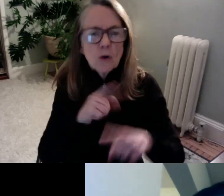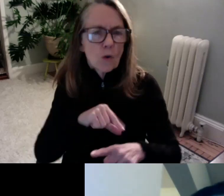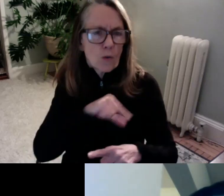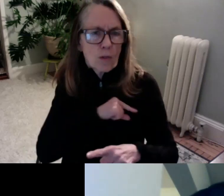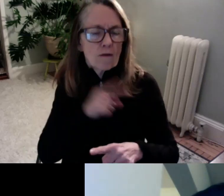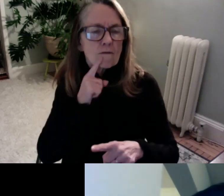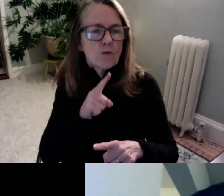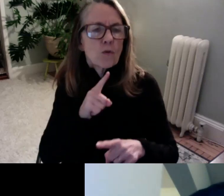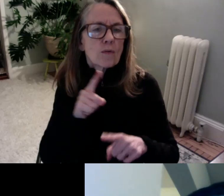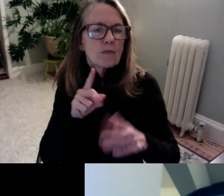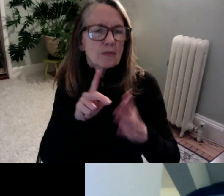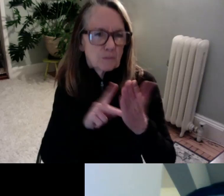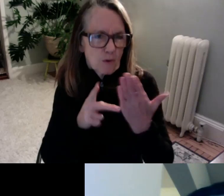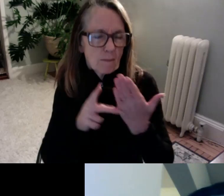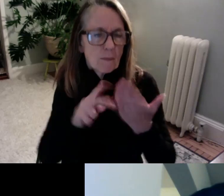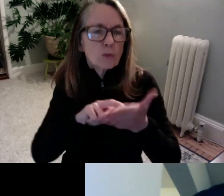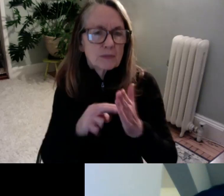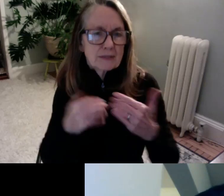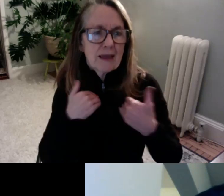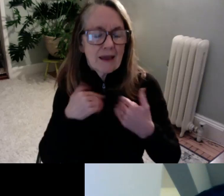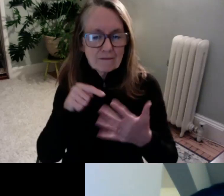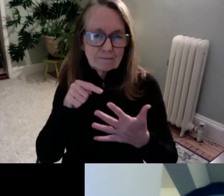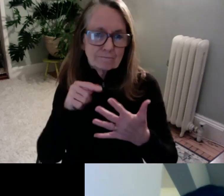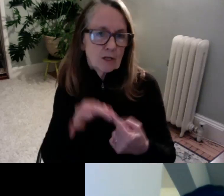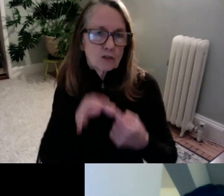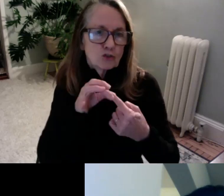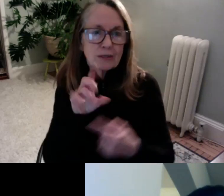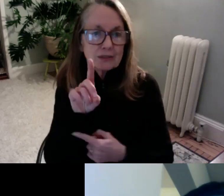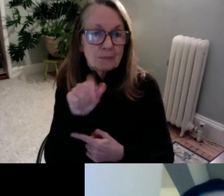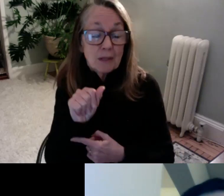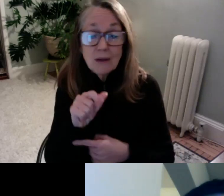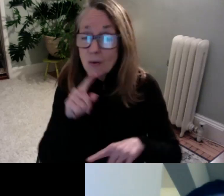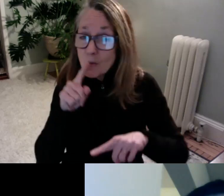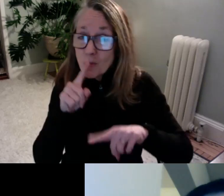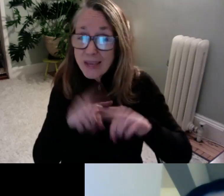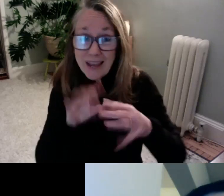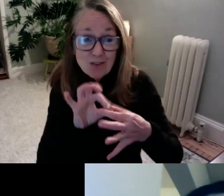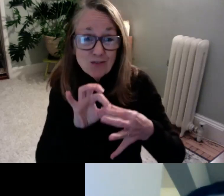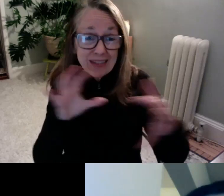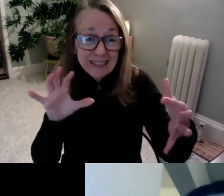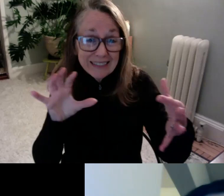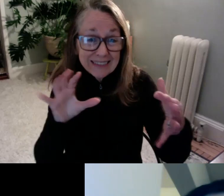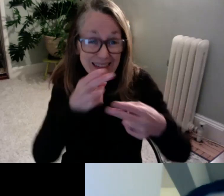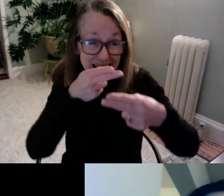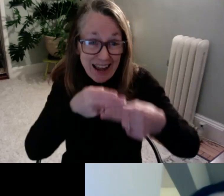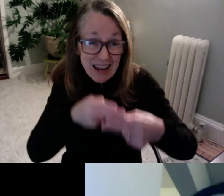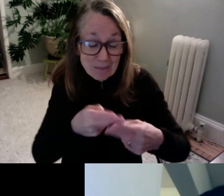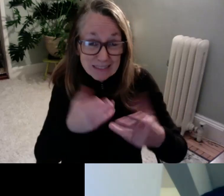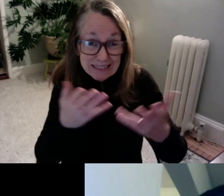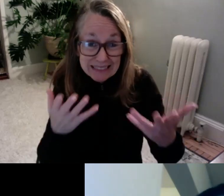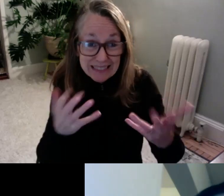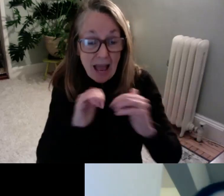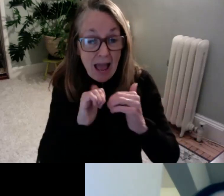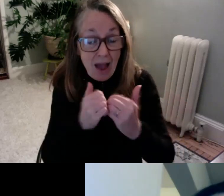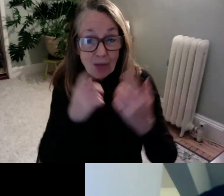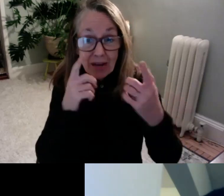they have this disability. As mentioned, we can't release identifiers. So how that happens is when someone gives